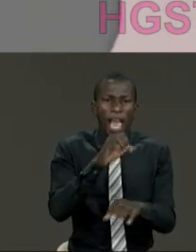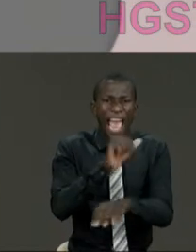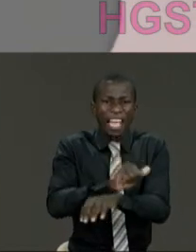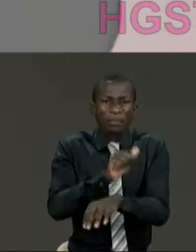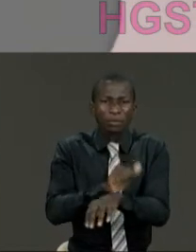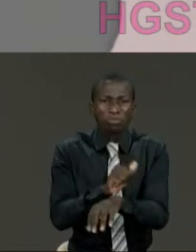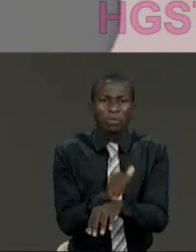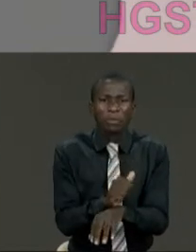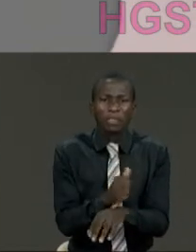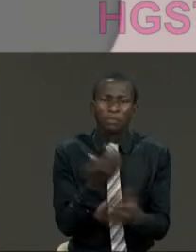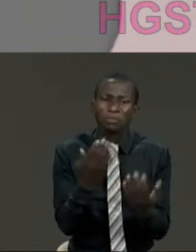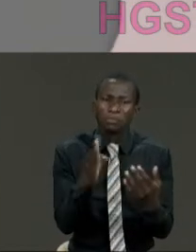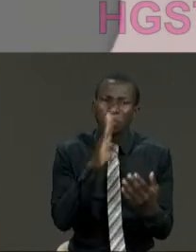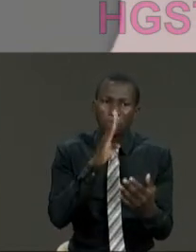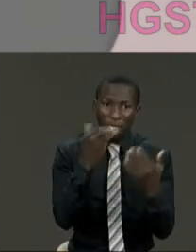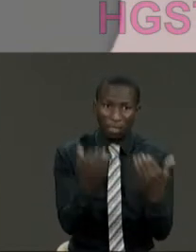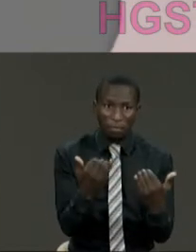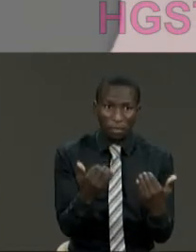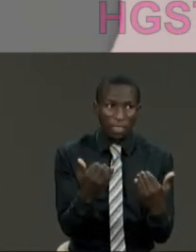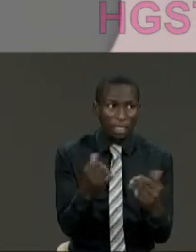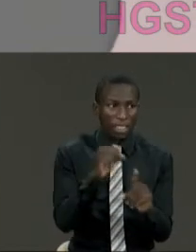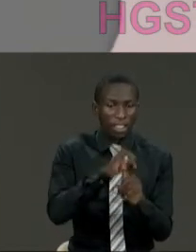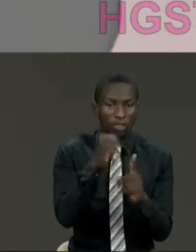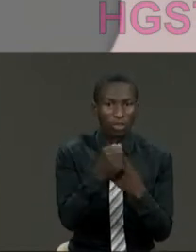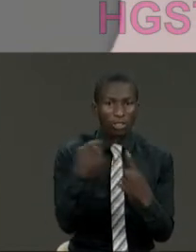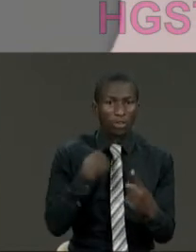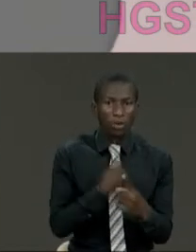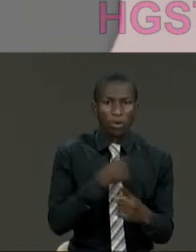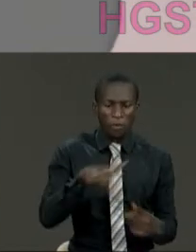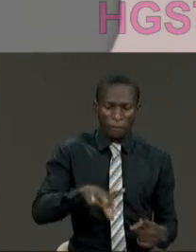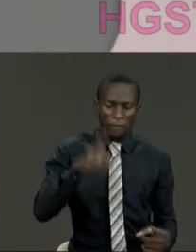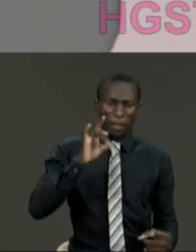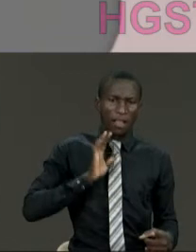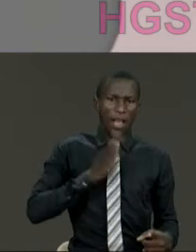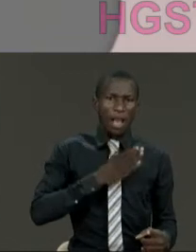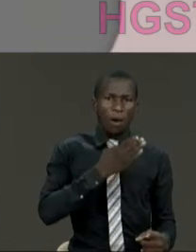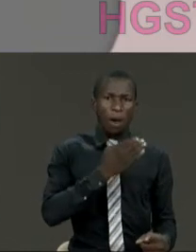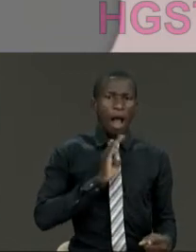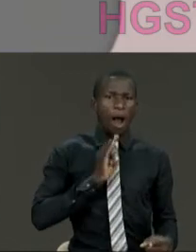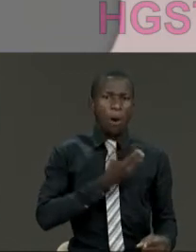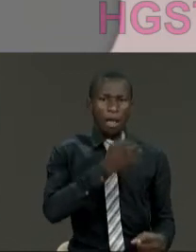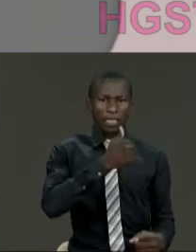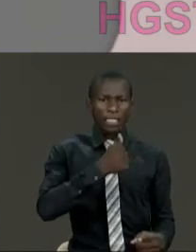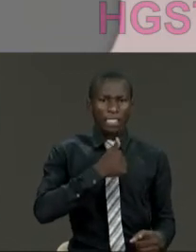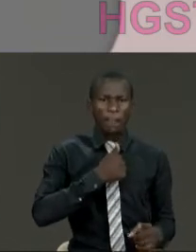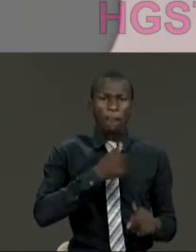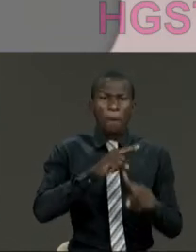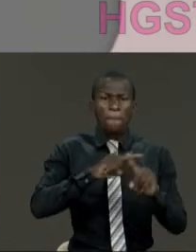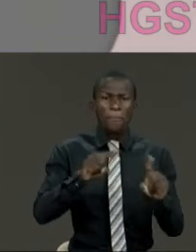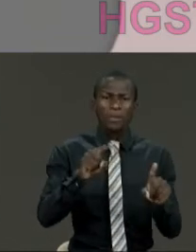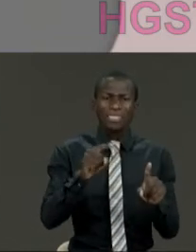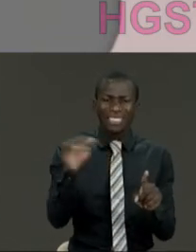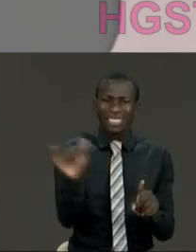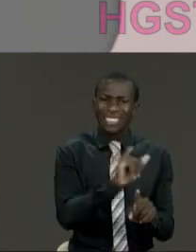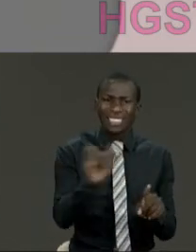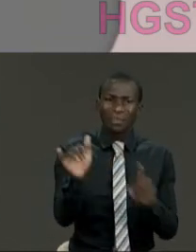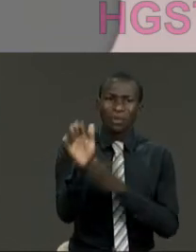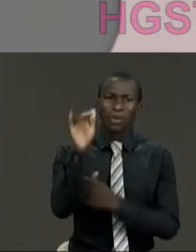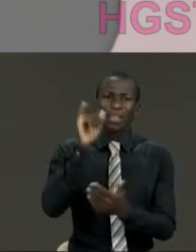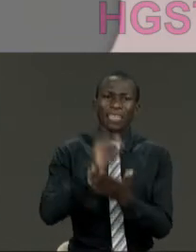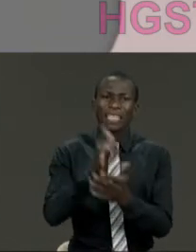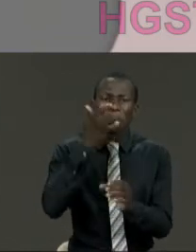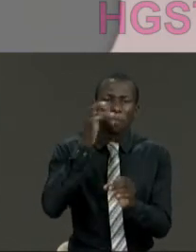due to the present situation we find ourselves. But the same God who has promised to uphold you